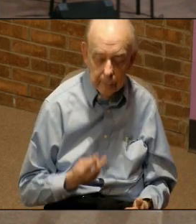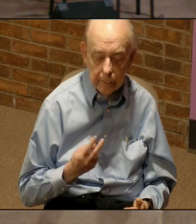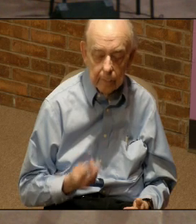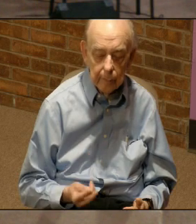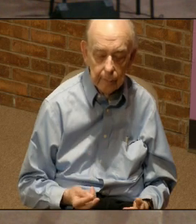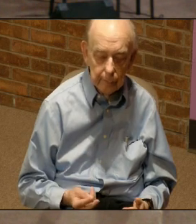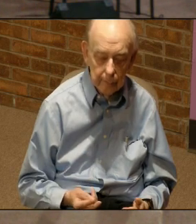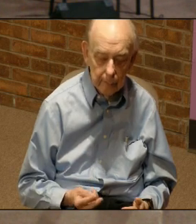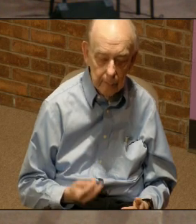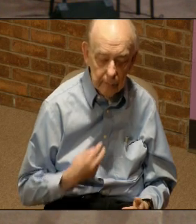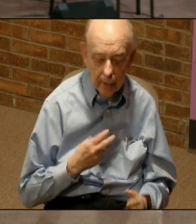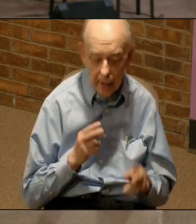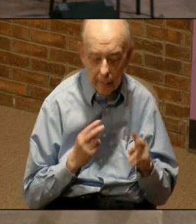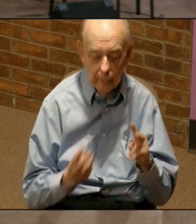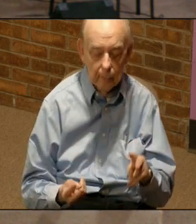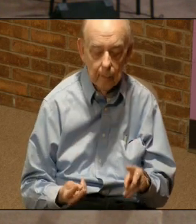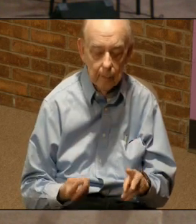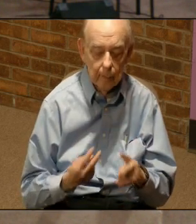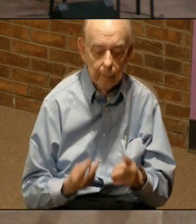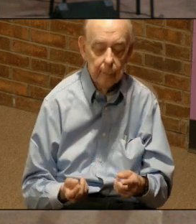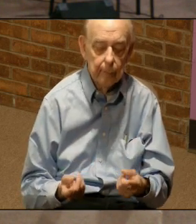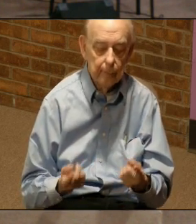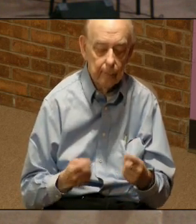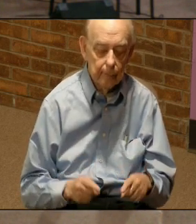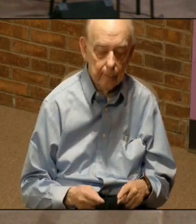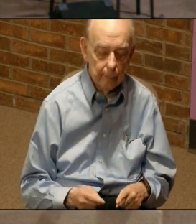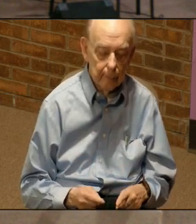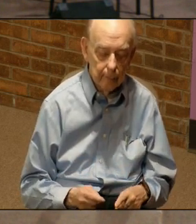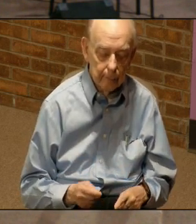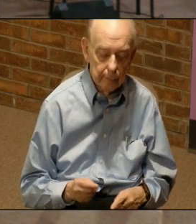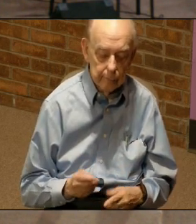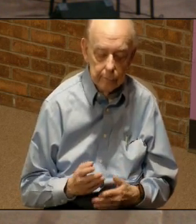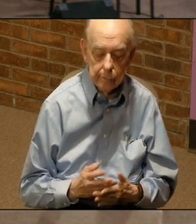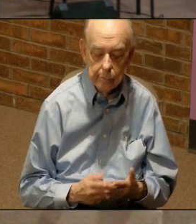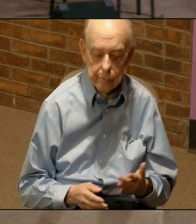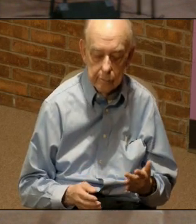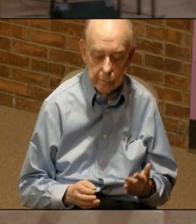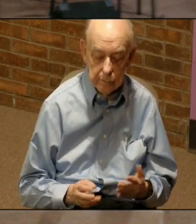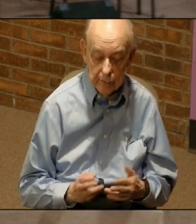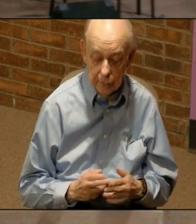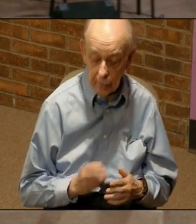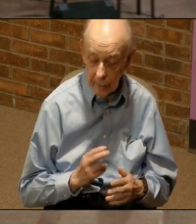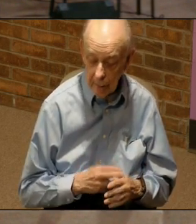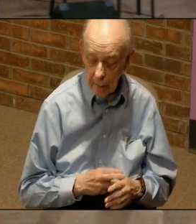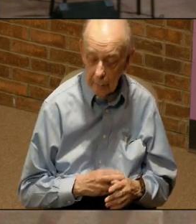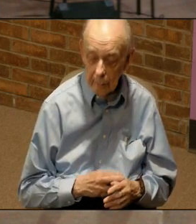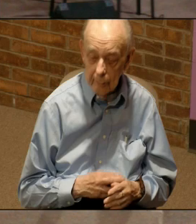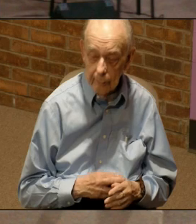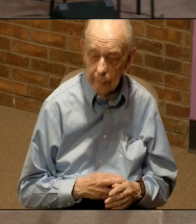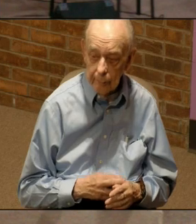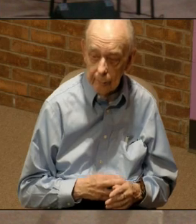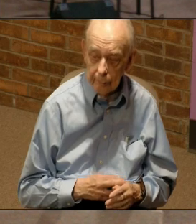seeing a vision coming to play in part soon.